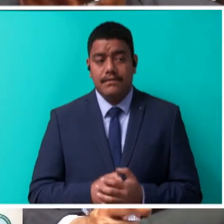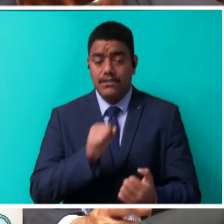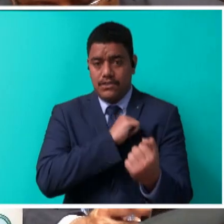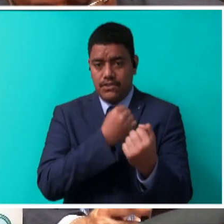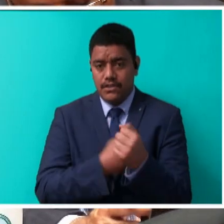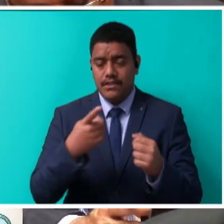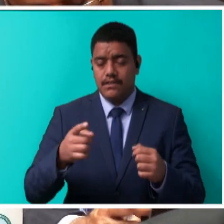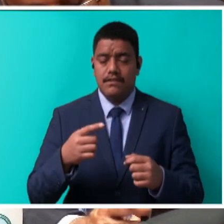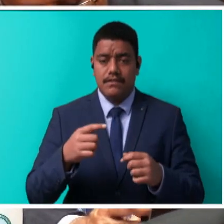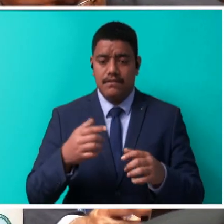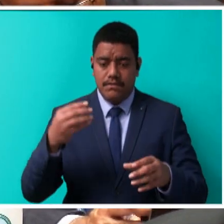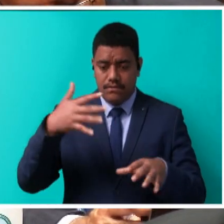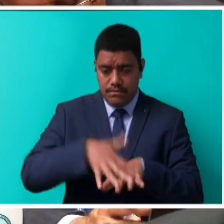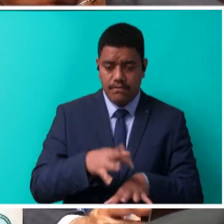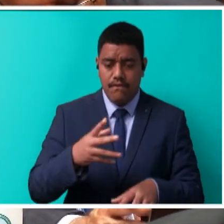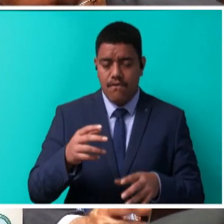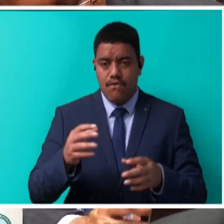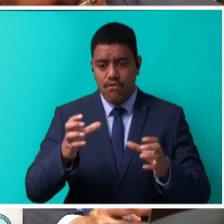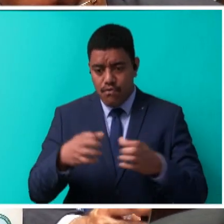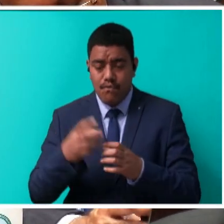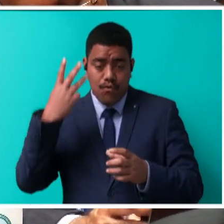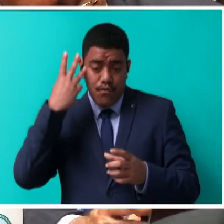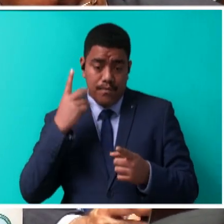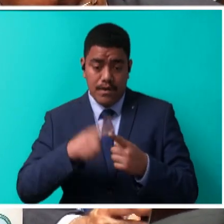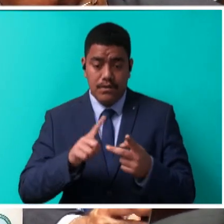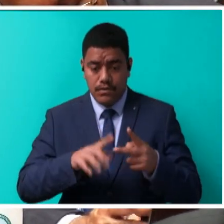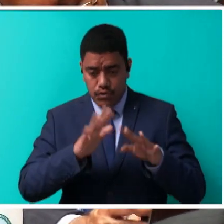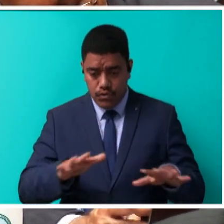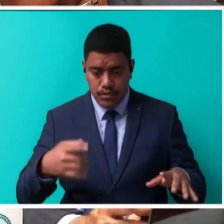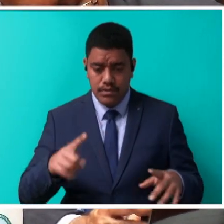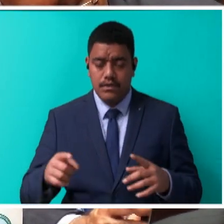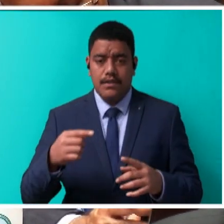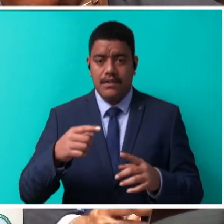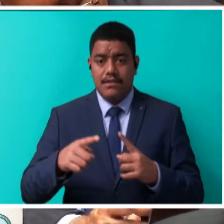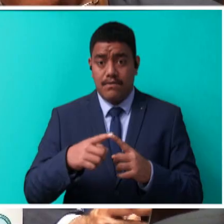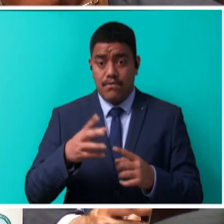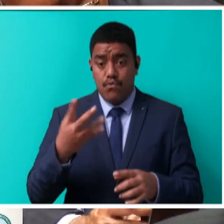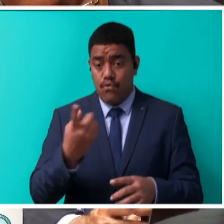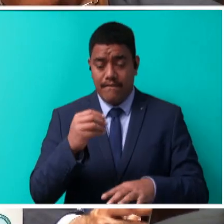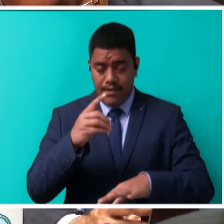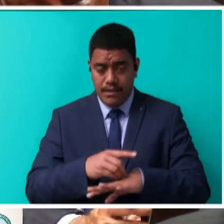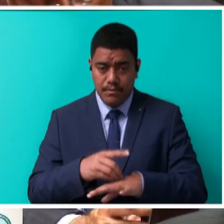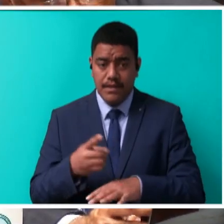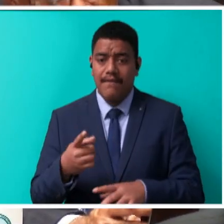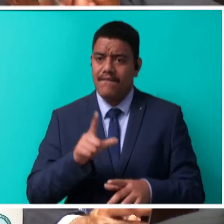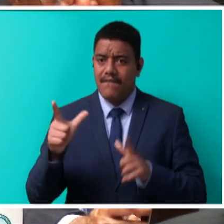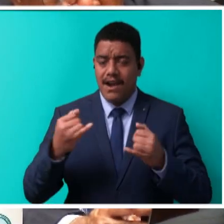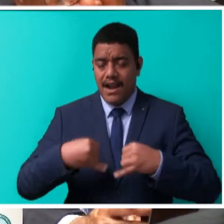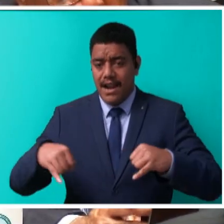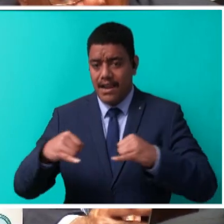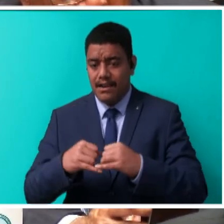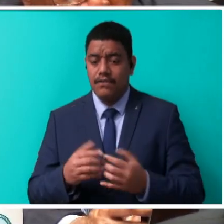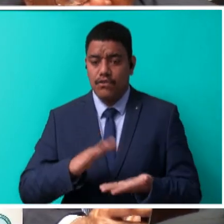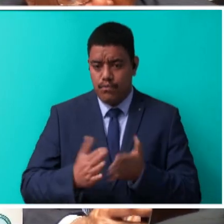legal inclusion for vulnerable groups such as women, children, persons with disabilities, and those in remote communities, community